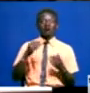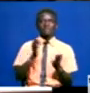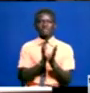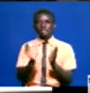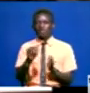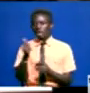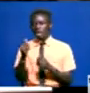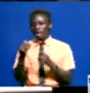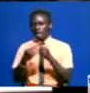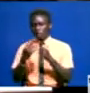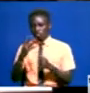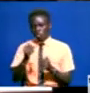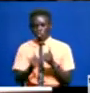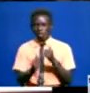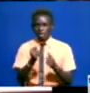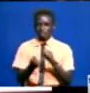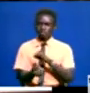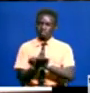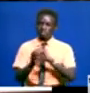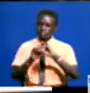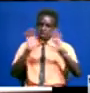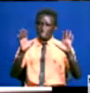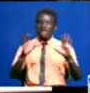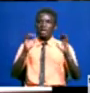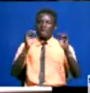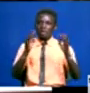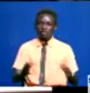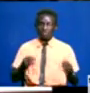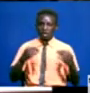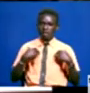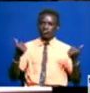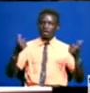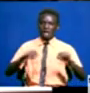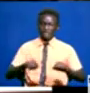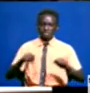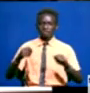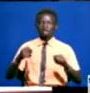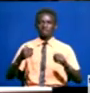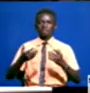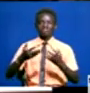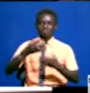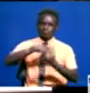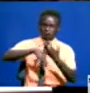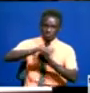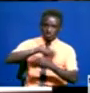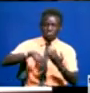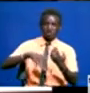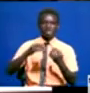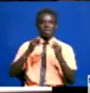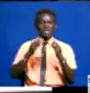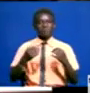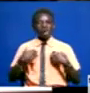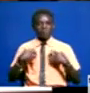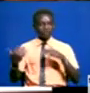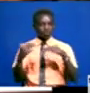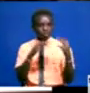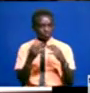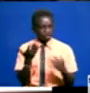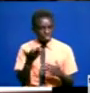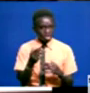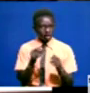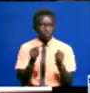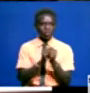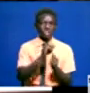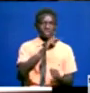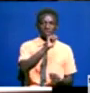clearly that in case there is a contradiction, in case there's a conflict between KSL